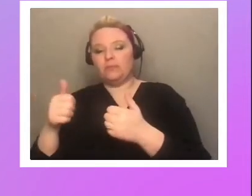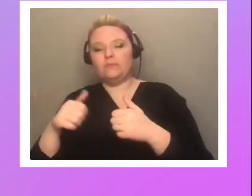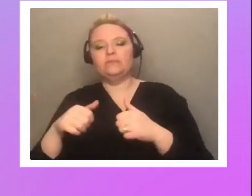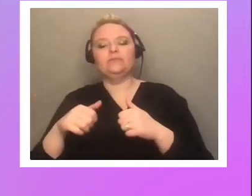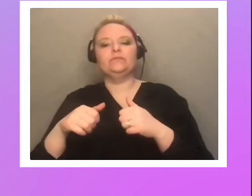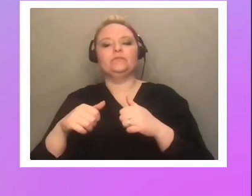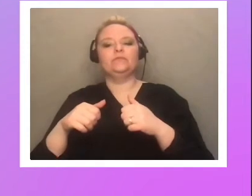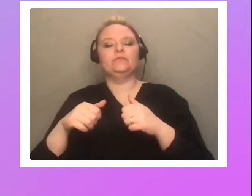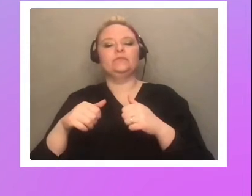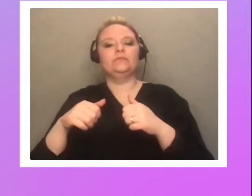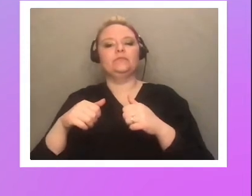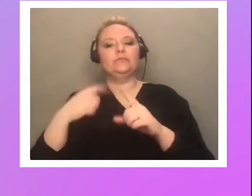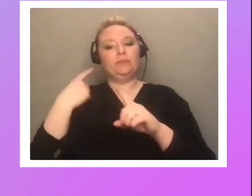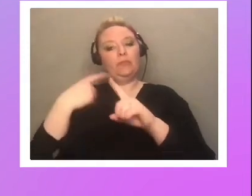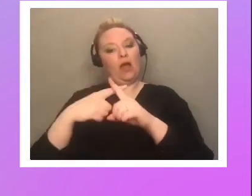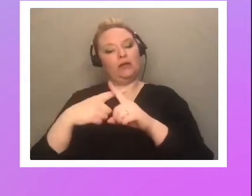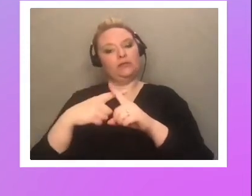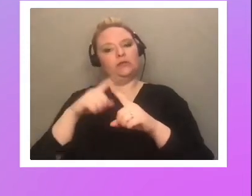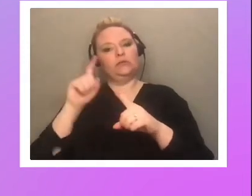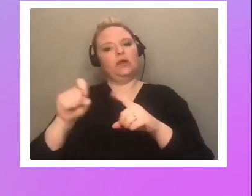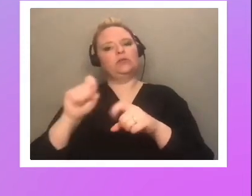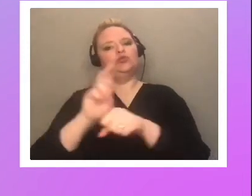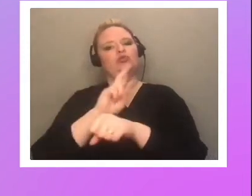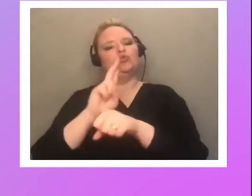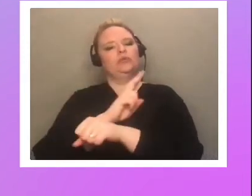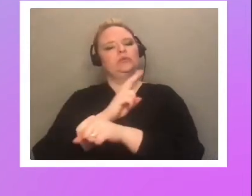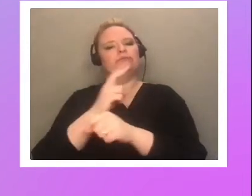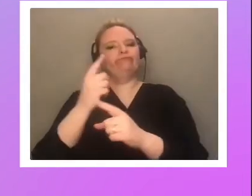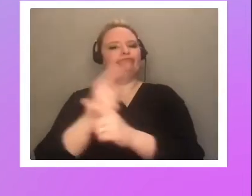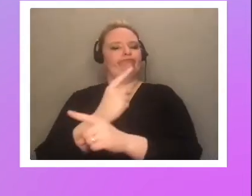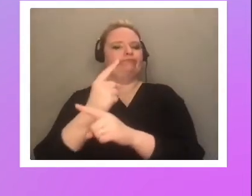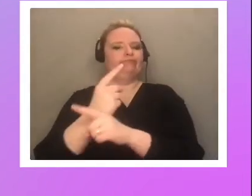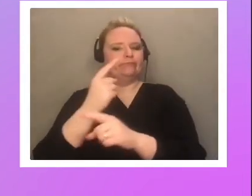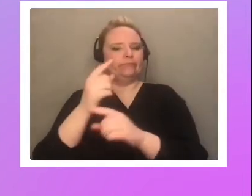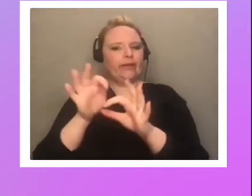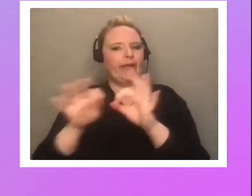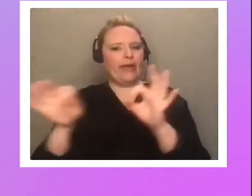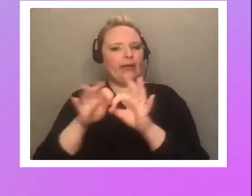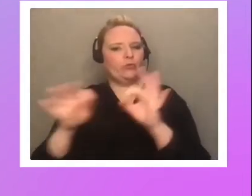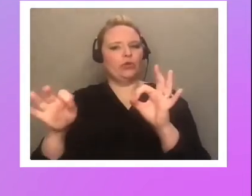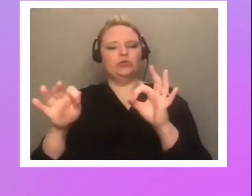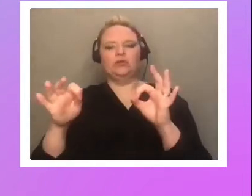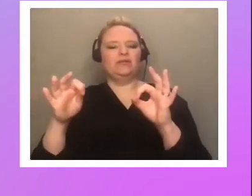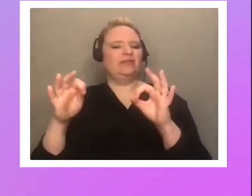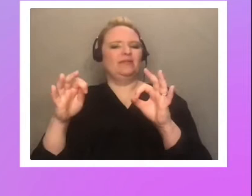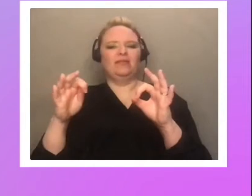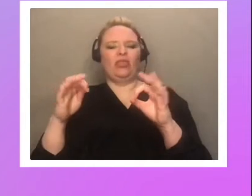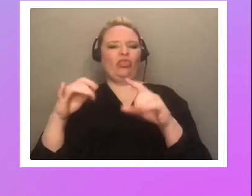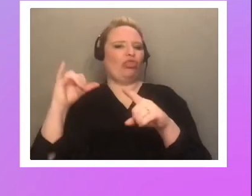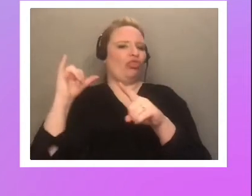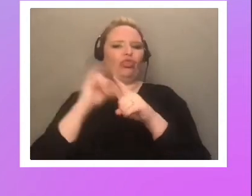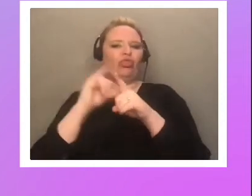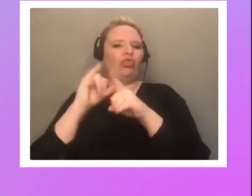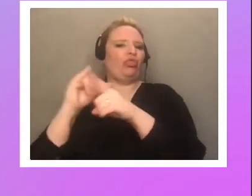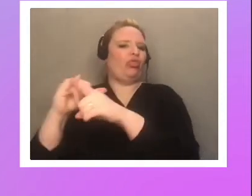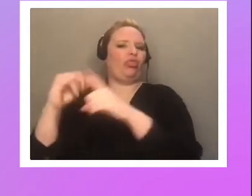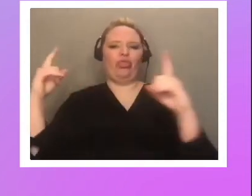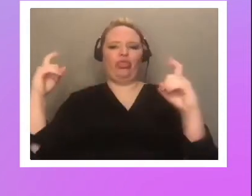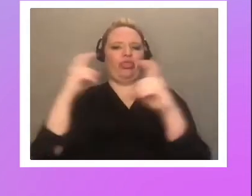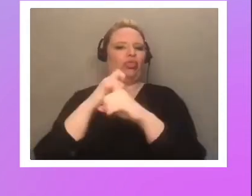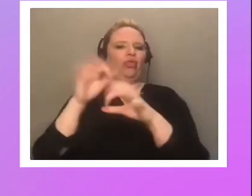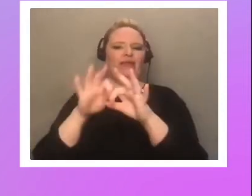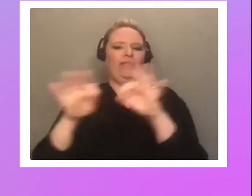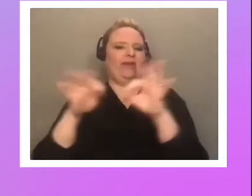to make sure that they're using plain language and not obscure or